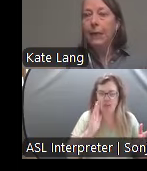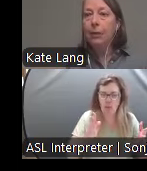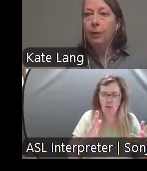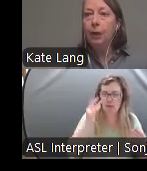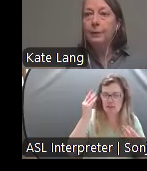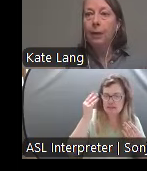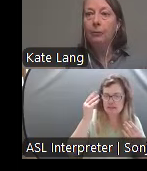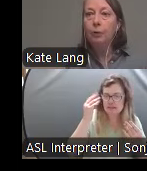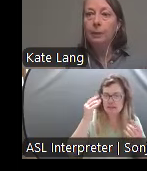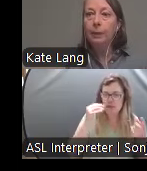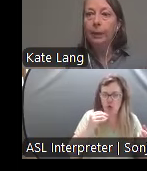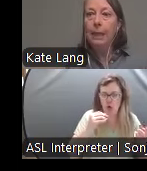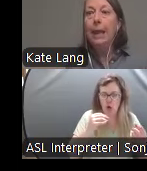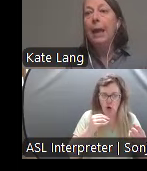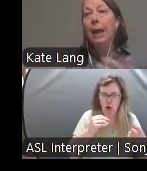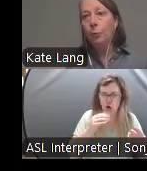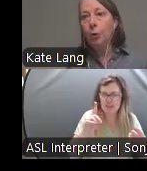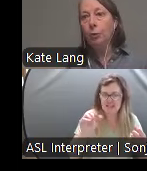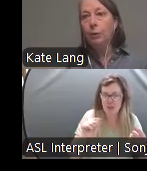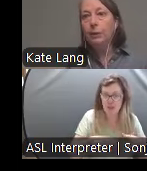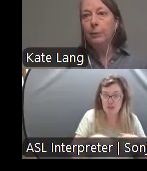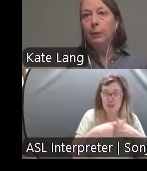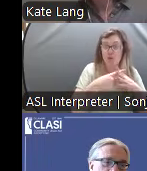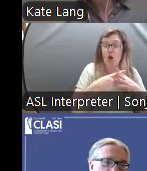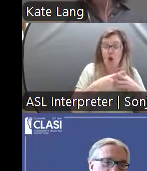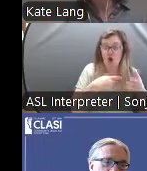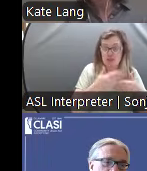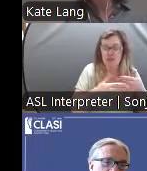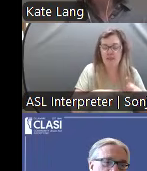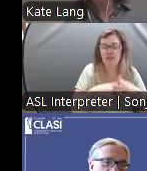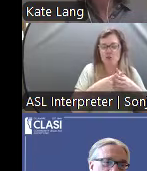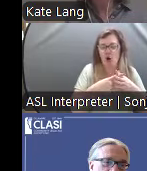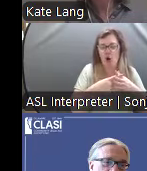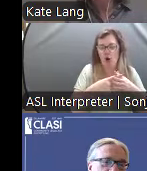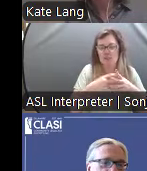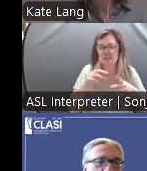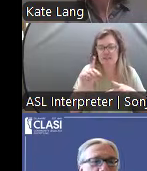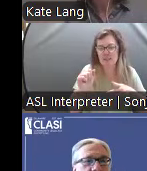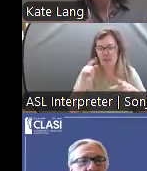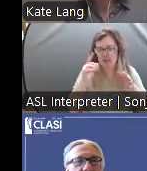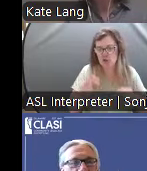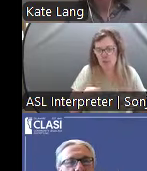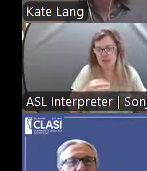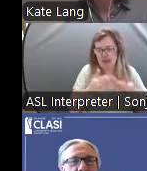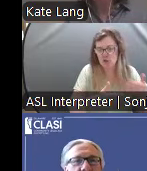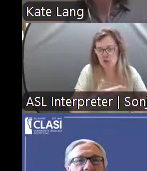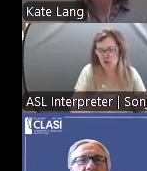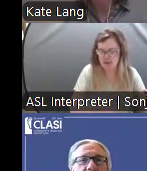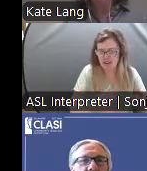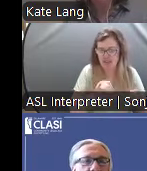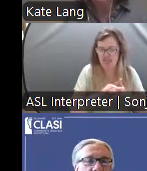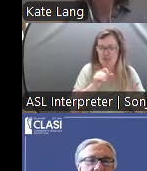alleged date of onset of your disability, and will go through the disability determination process for there that will trigger